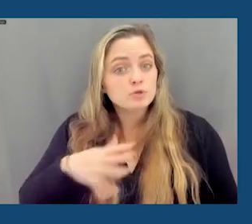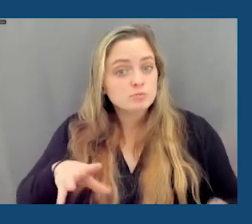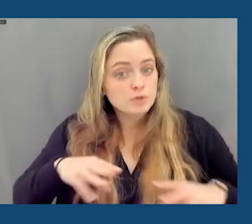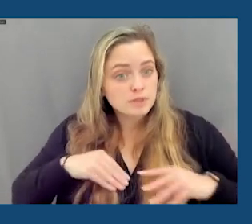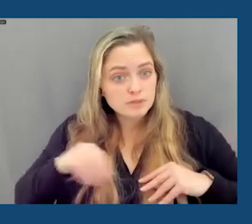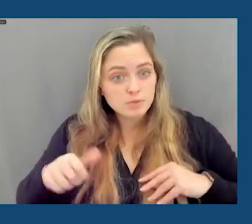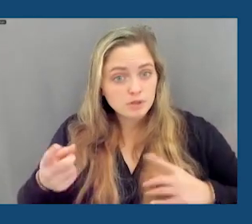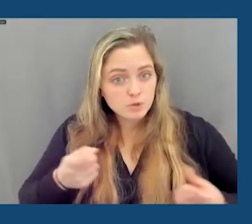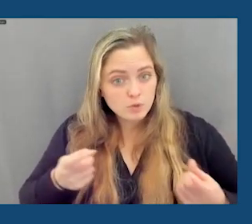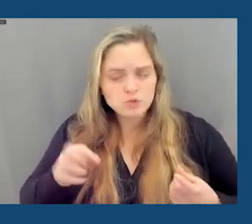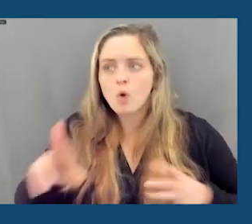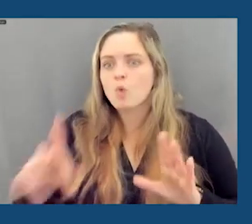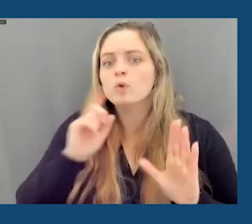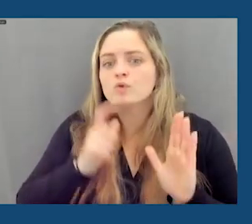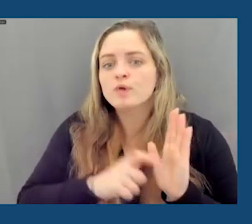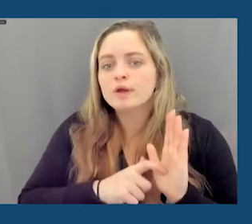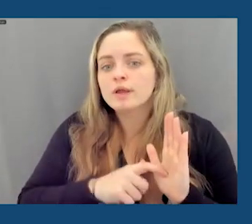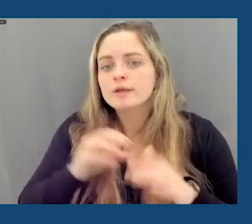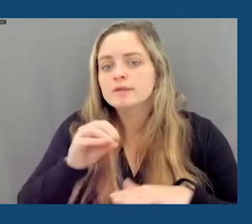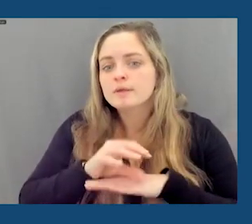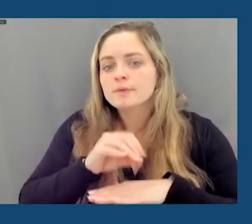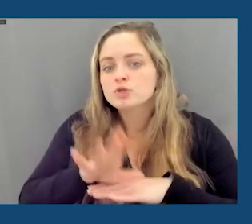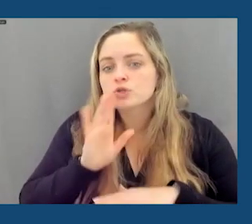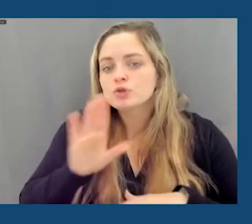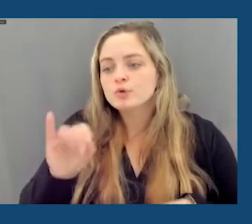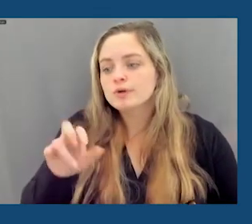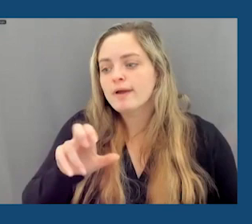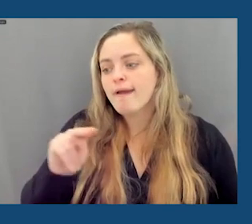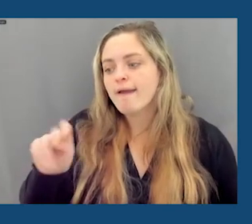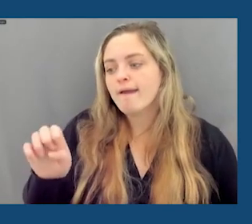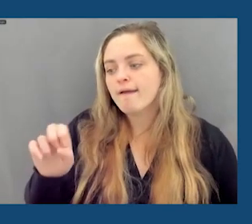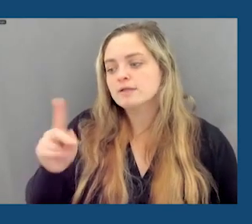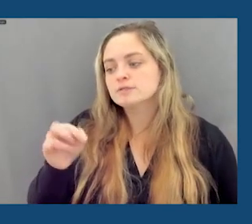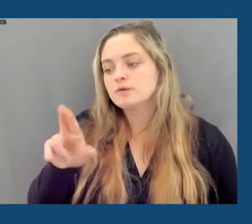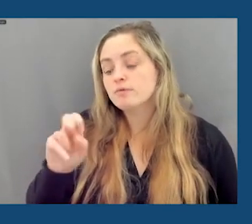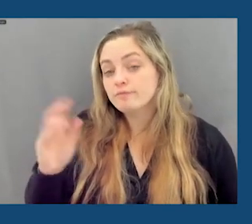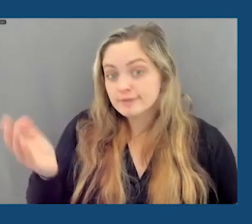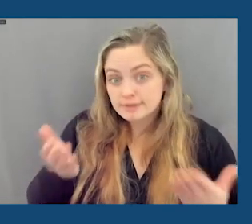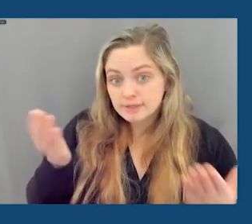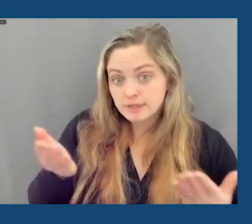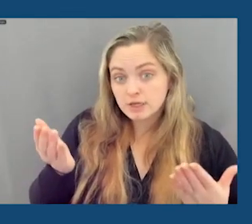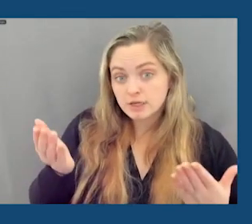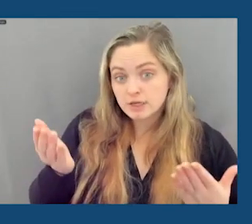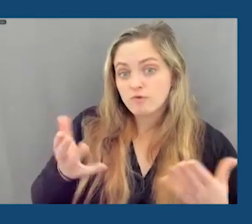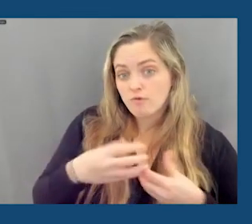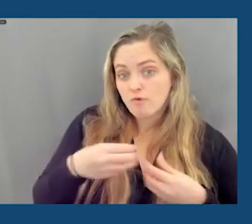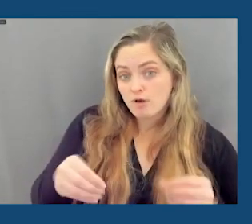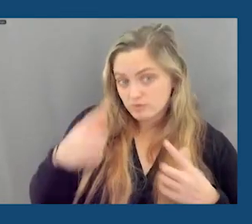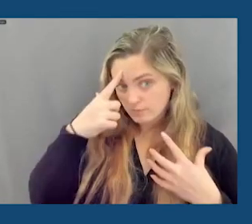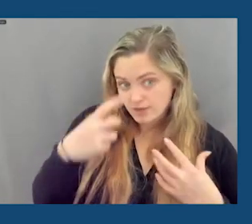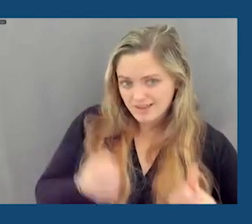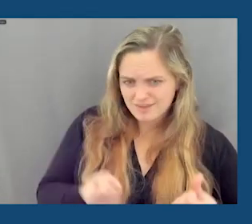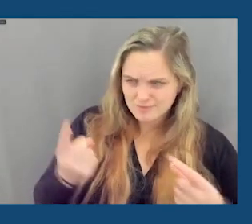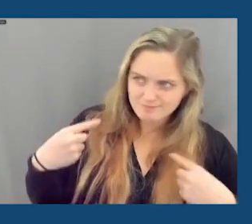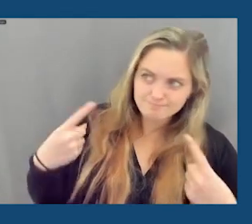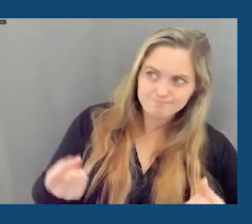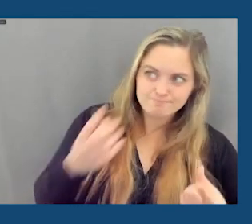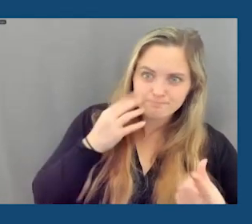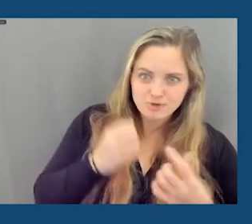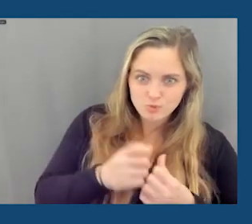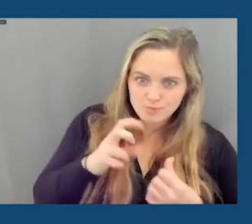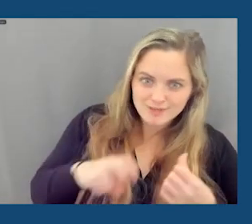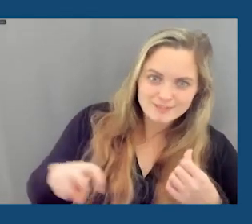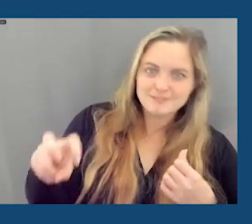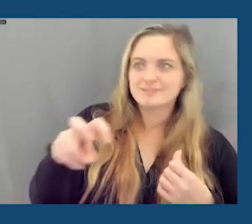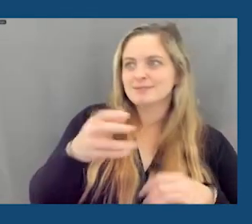want to recognize that Commissioner Dr. Ann Sullivan is here, the Commissioner of Office of Mental Health, who has been on this journey with me a very long time.